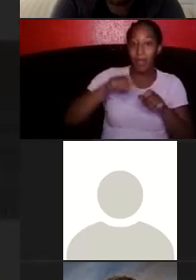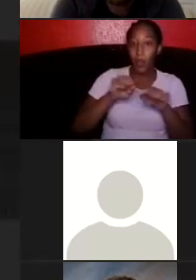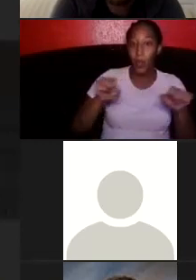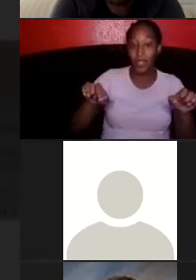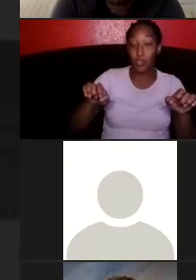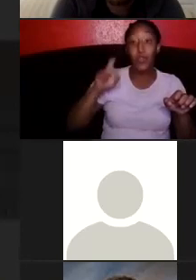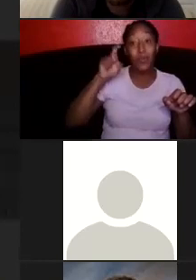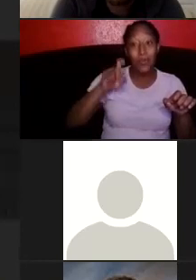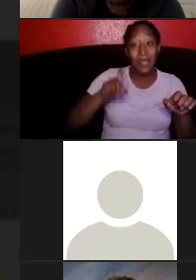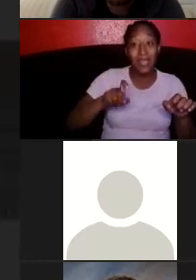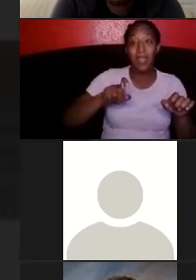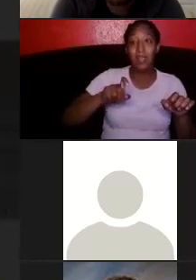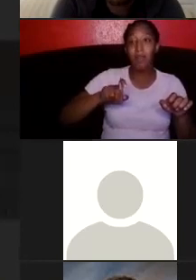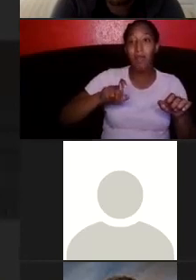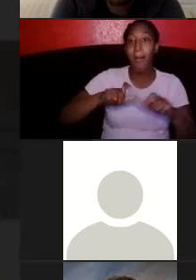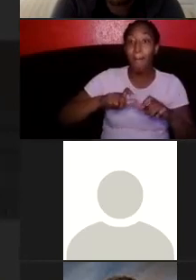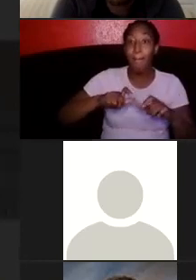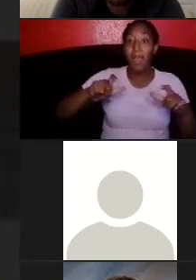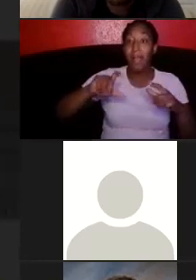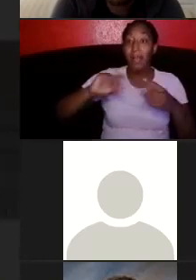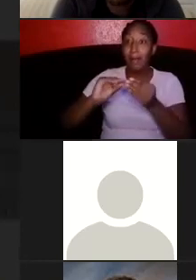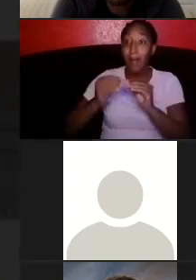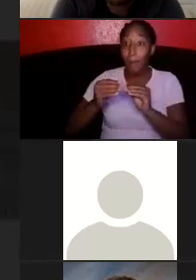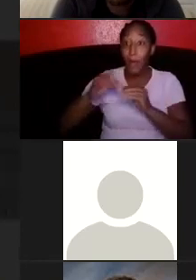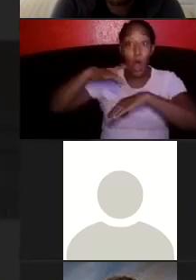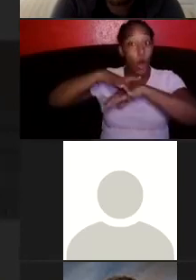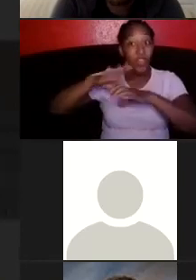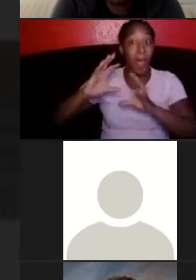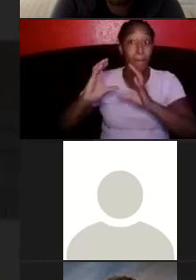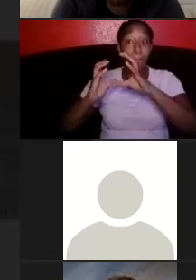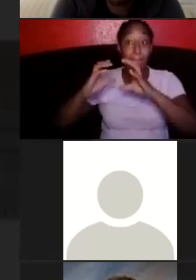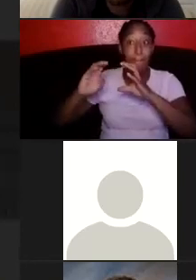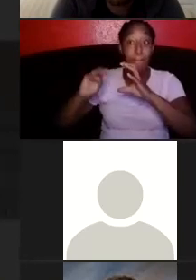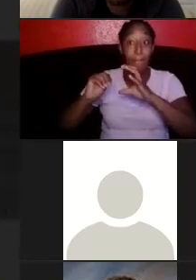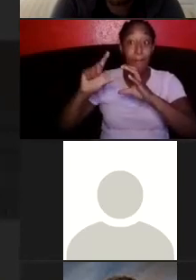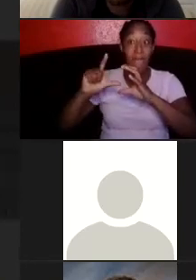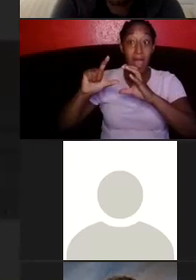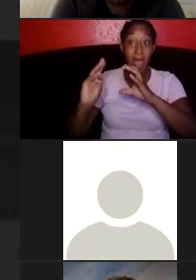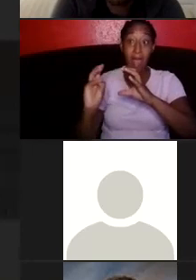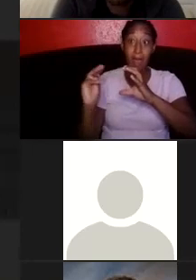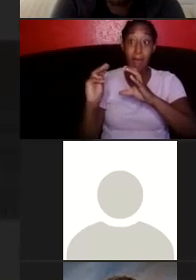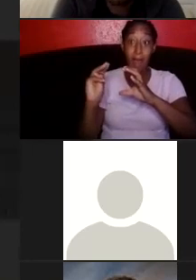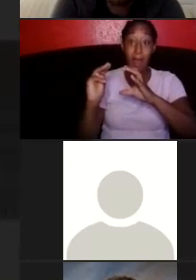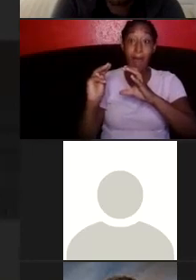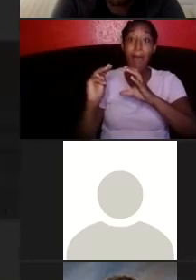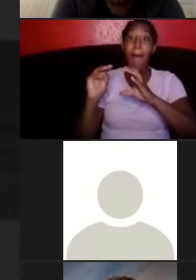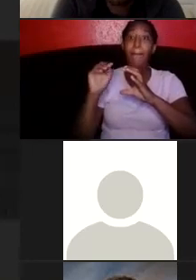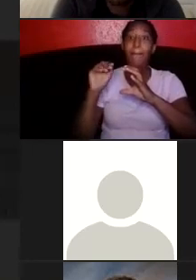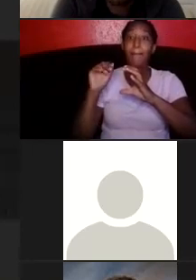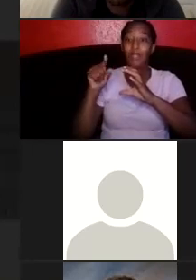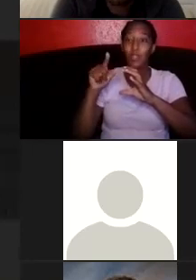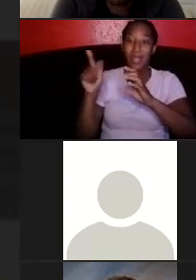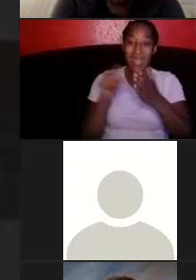this exponent, okay? Because when I take 10 to the 24 times 10 to the negative